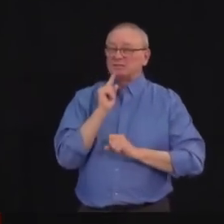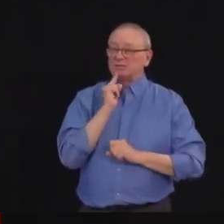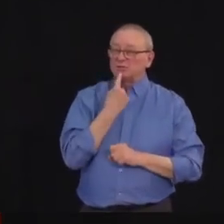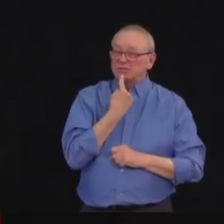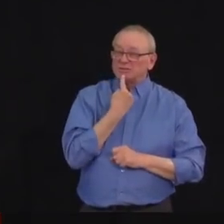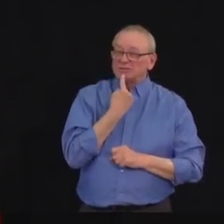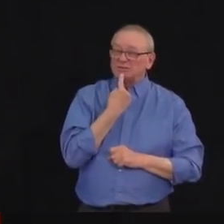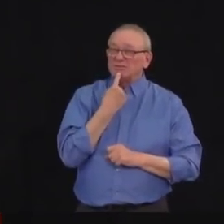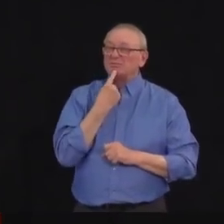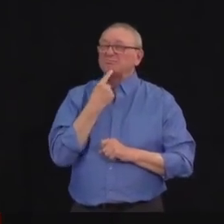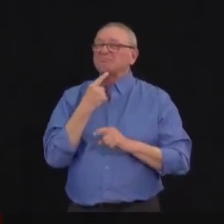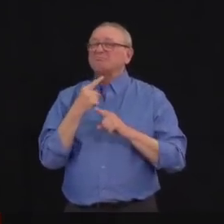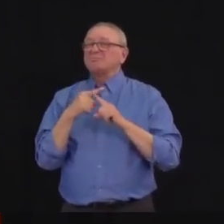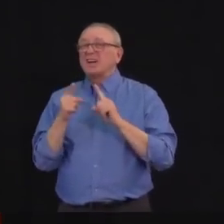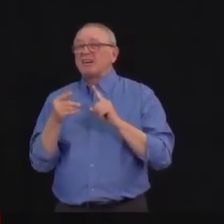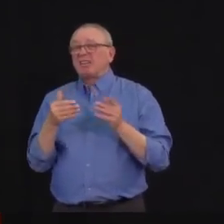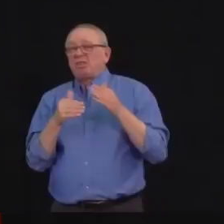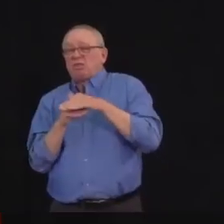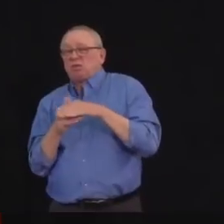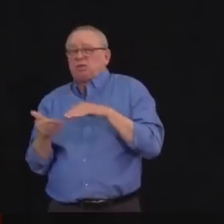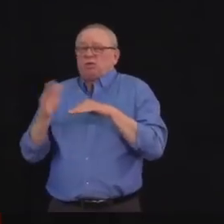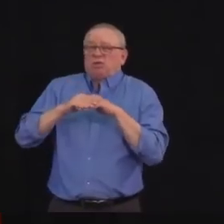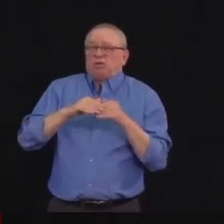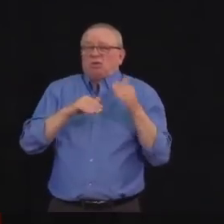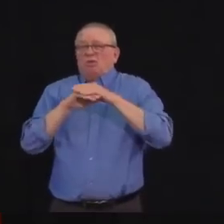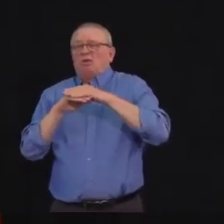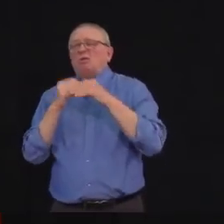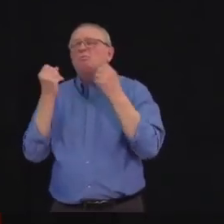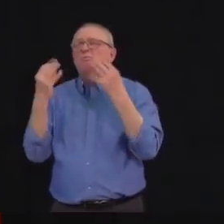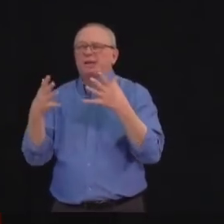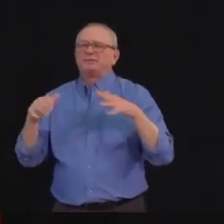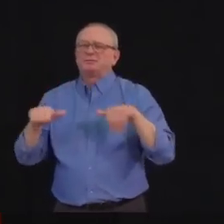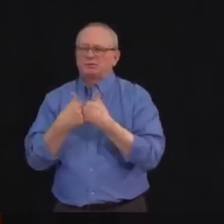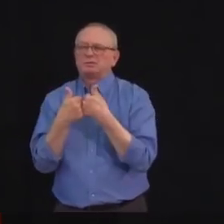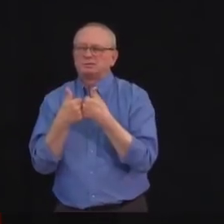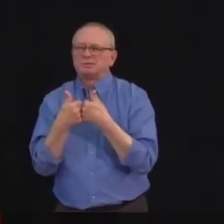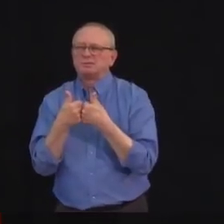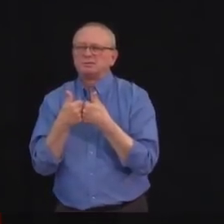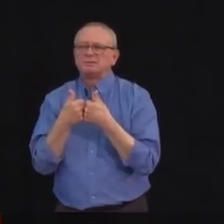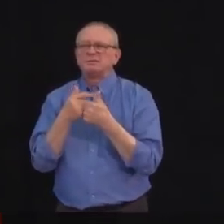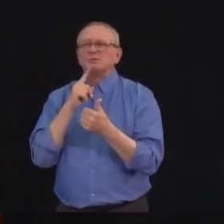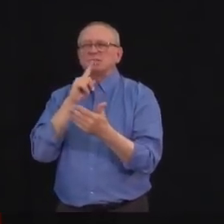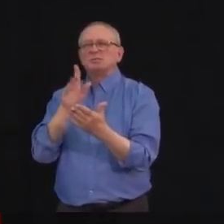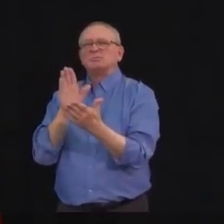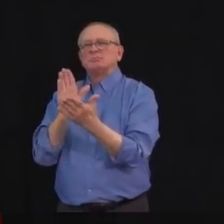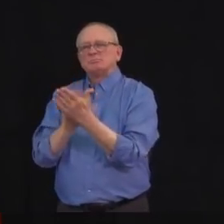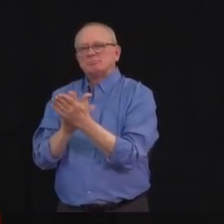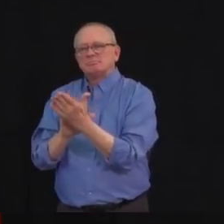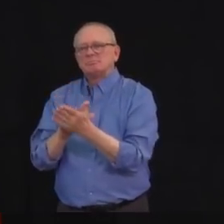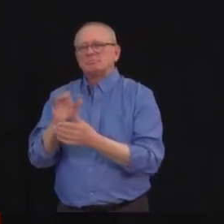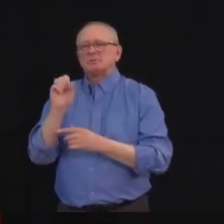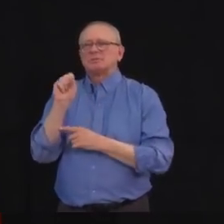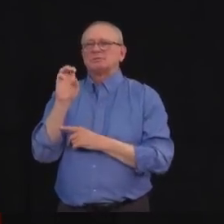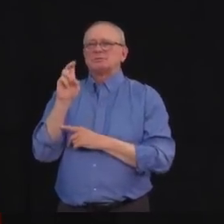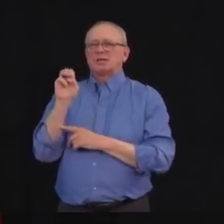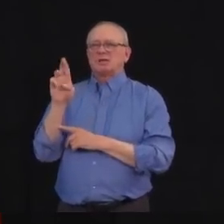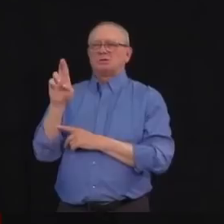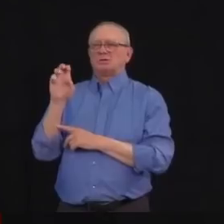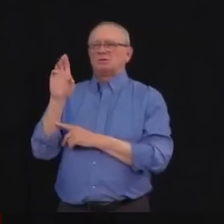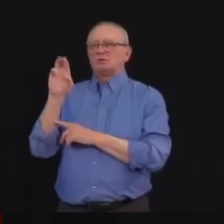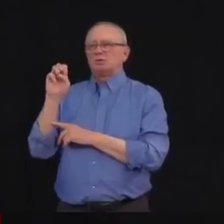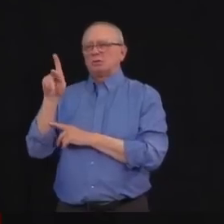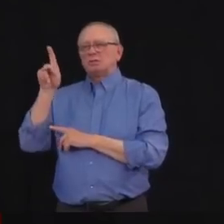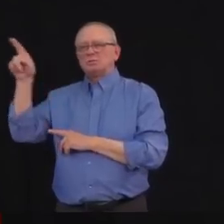are dealing with other challenges as well. I'd like to commend Sucker Creek First Nation for showing exceptional resilience